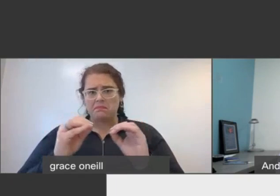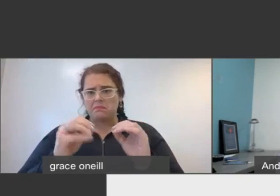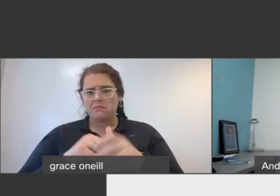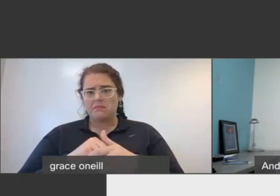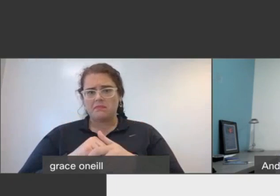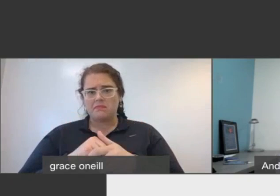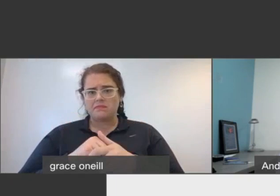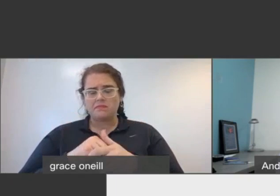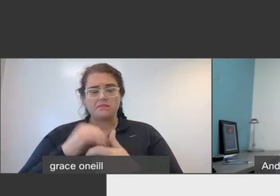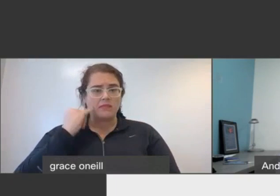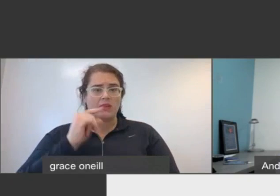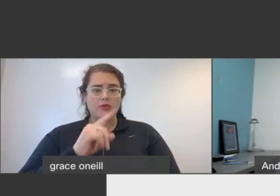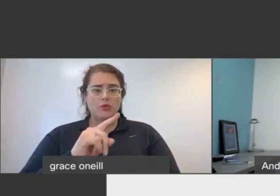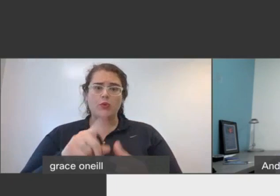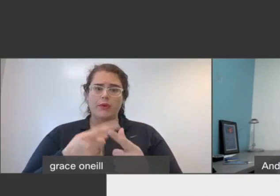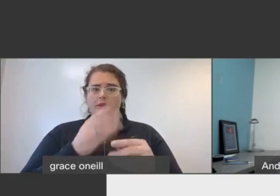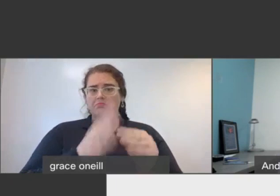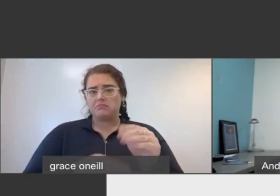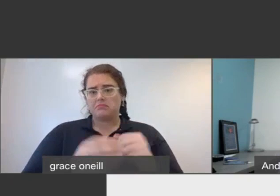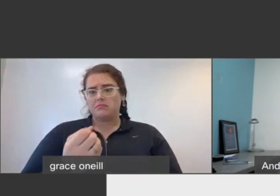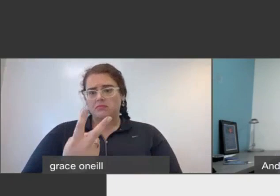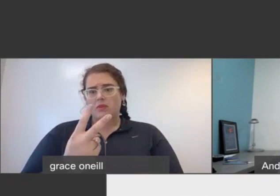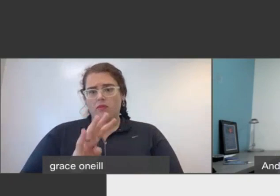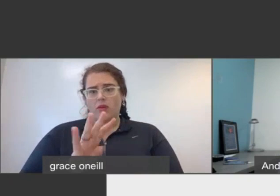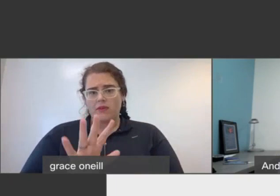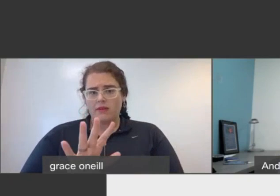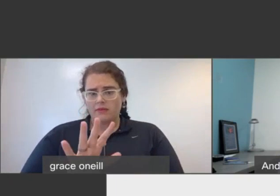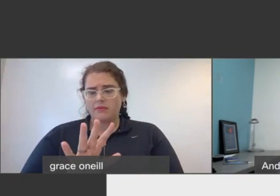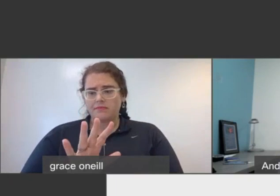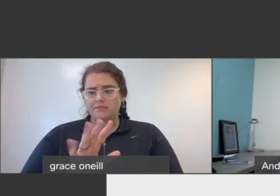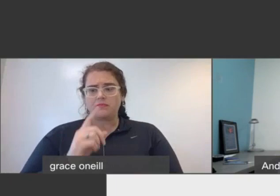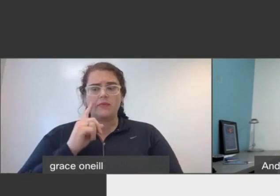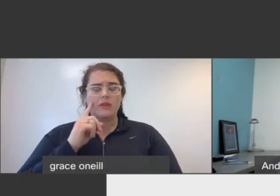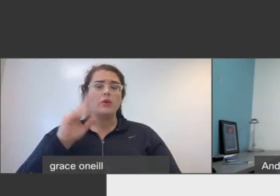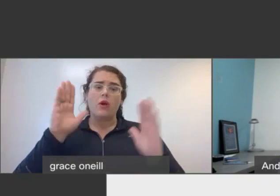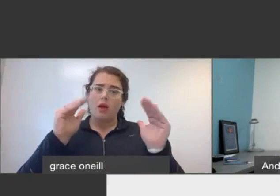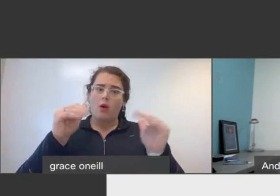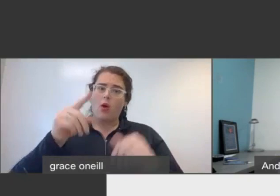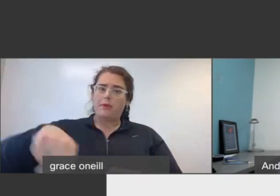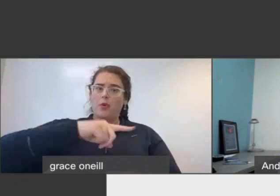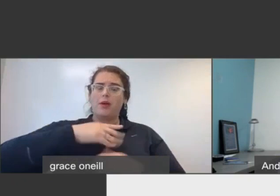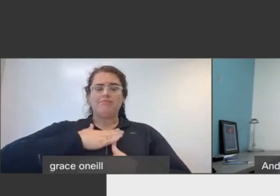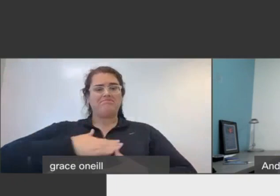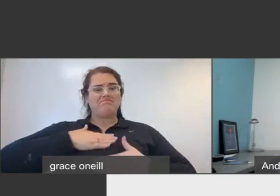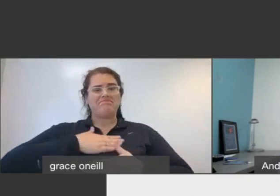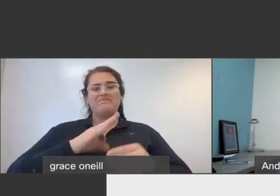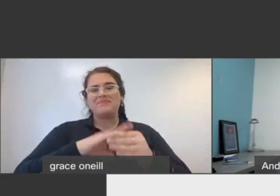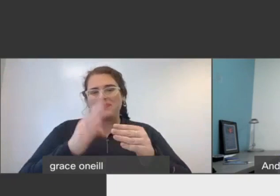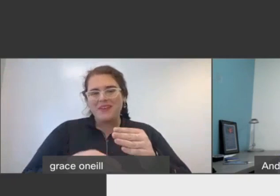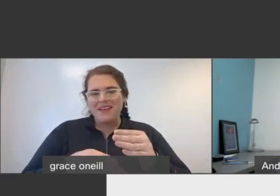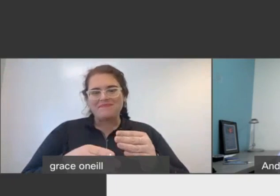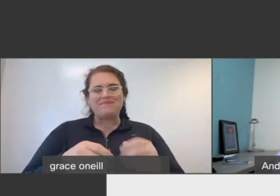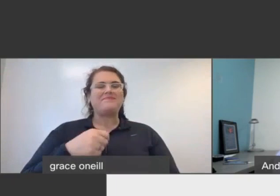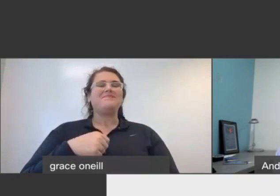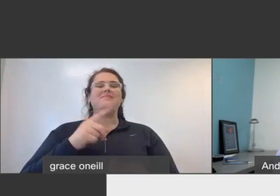If that's the case, we can end at 12:45. So I hope everyone has a nice weekend.